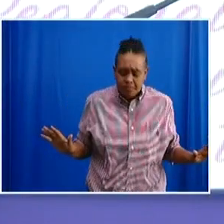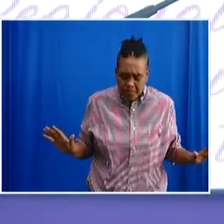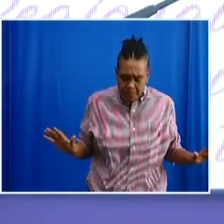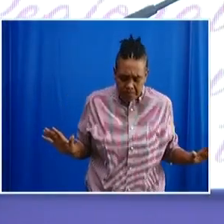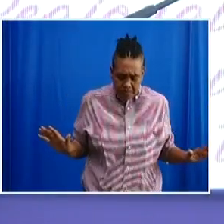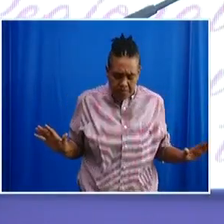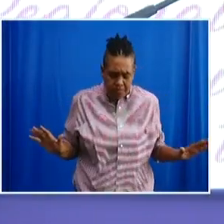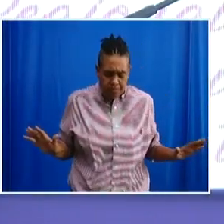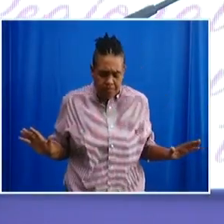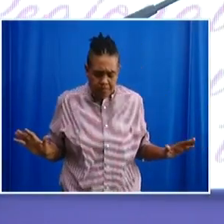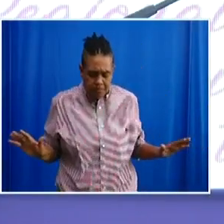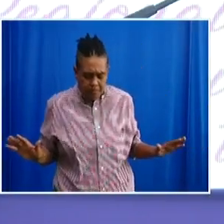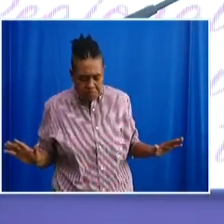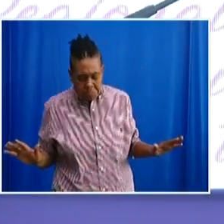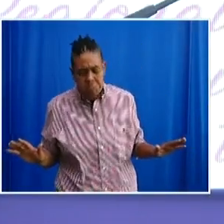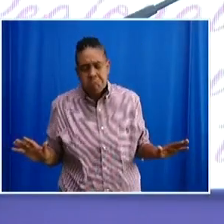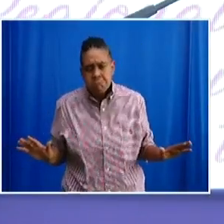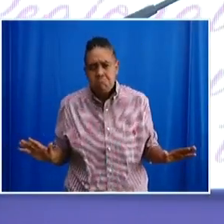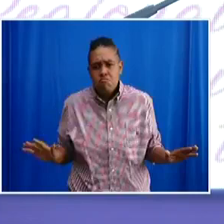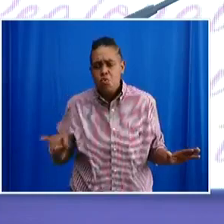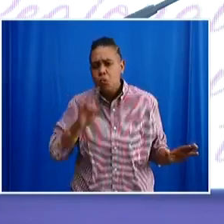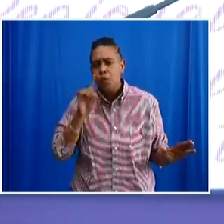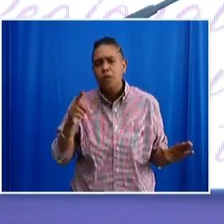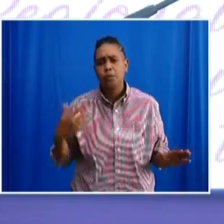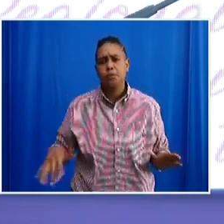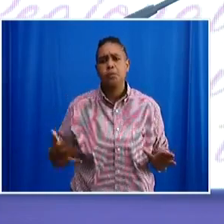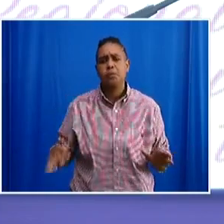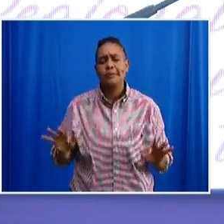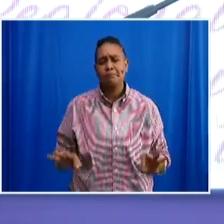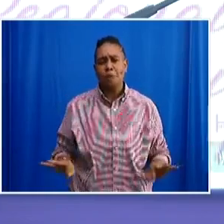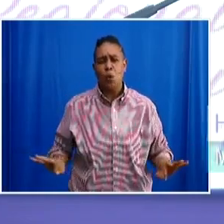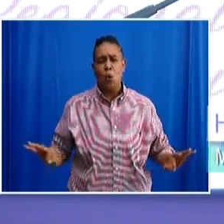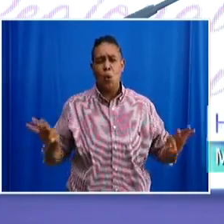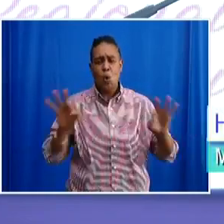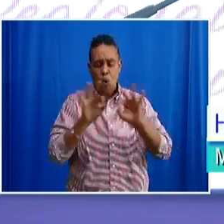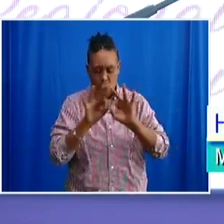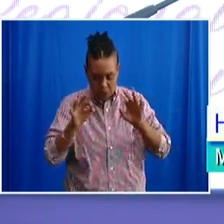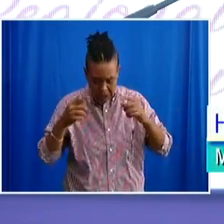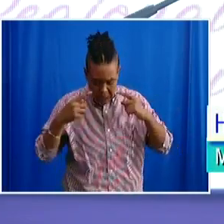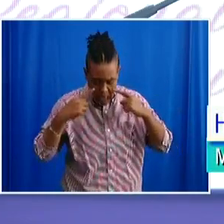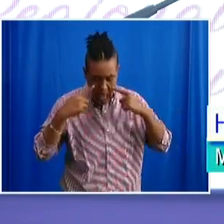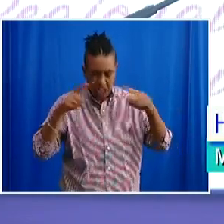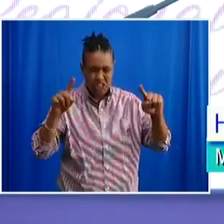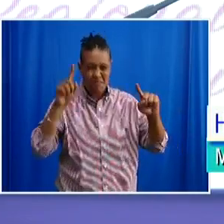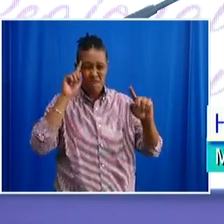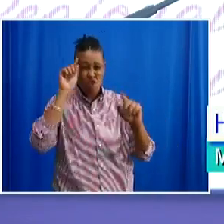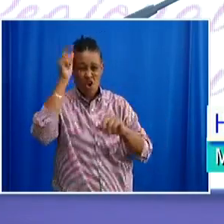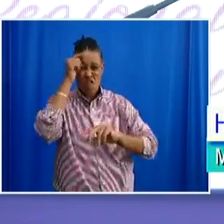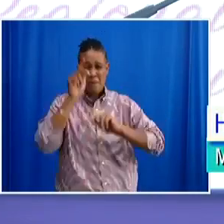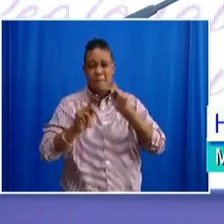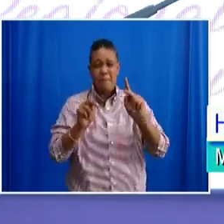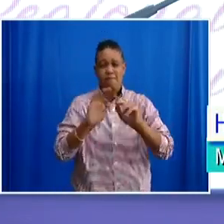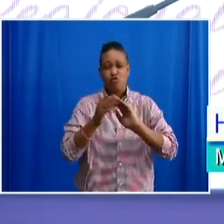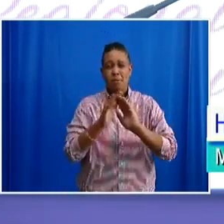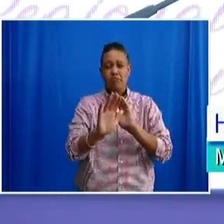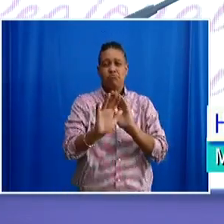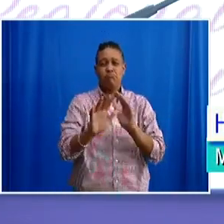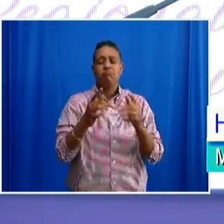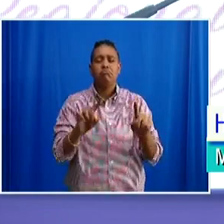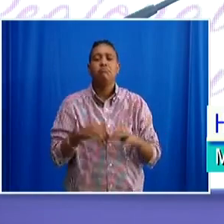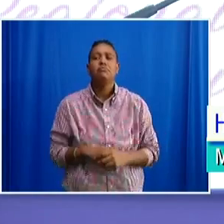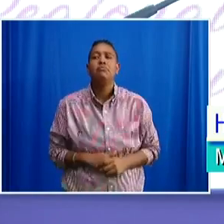a significant achievement for the government and people of Jamaica.